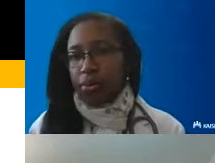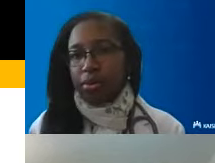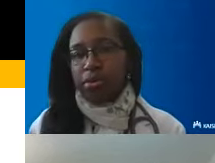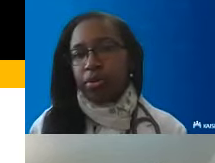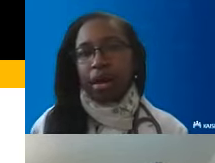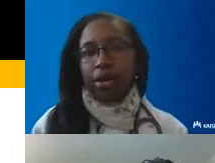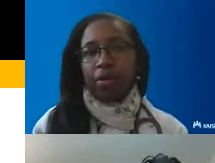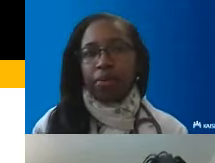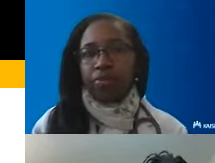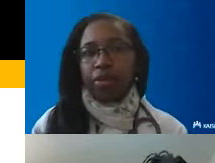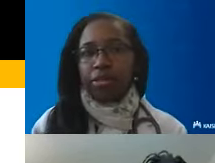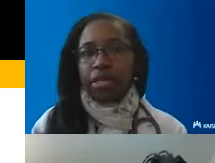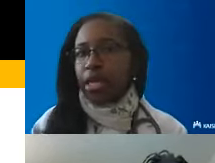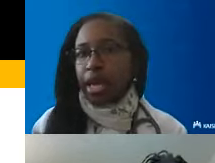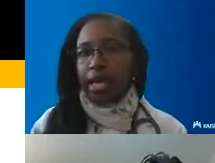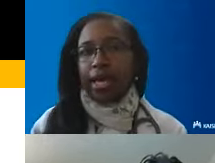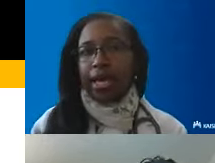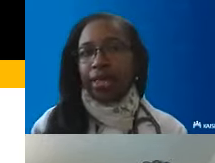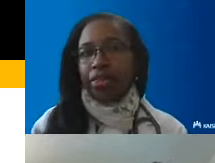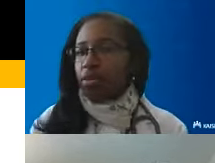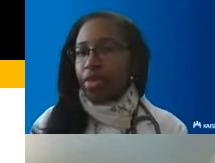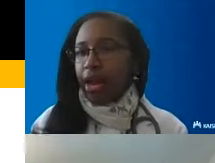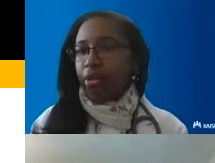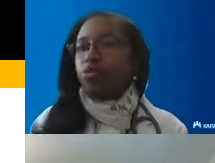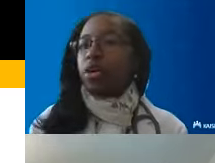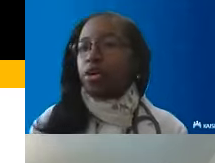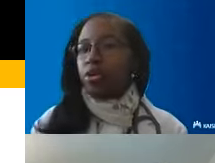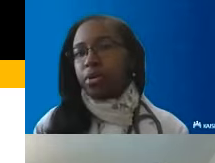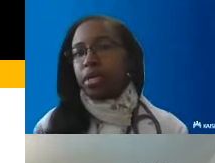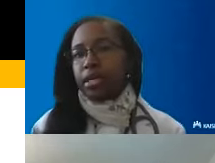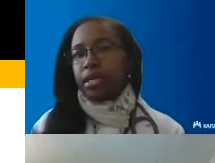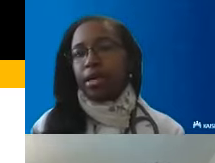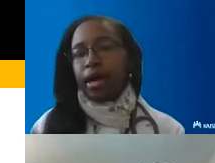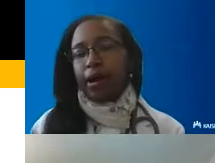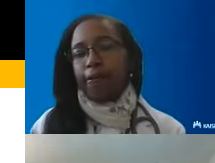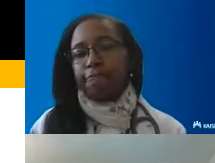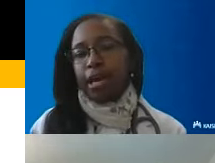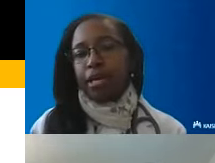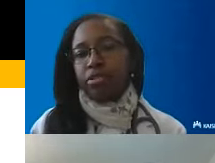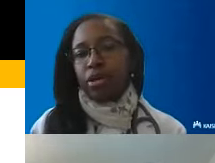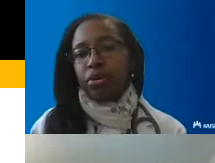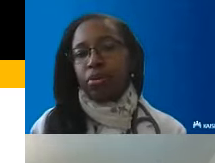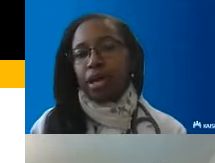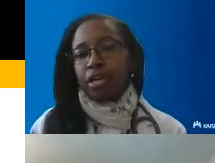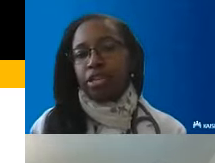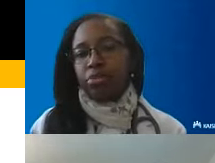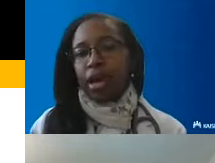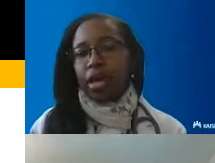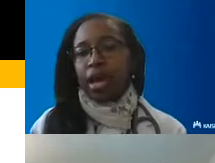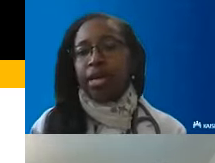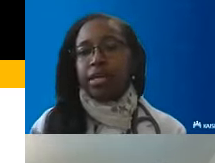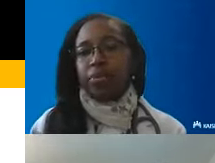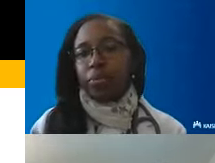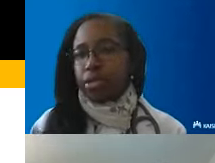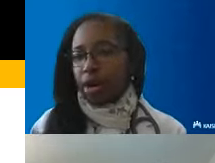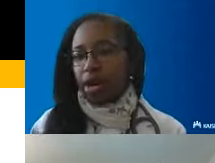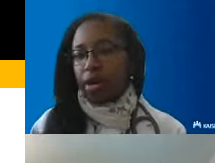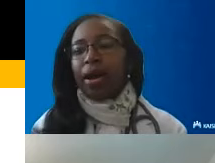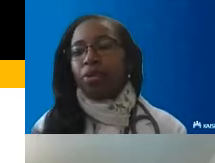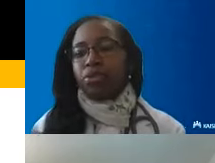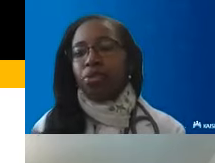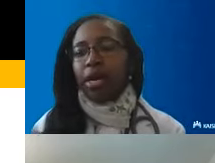Dr. Owen so beautifully articulated, they're there with good reason. And so just recognizing when